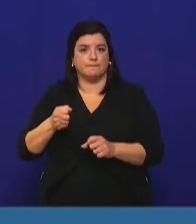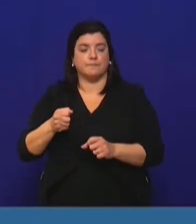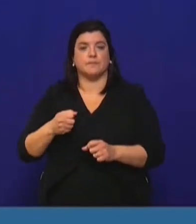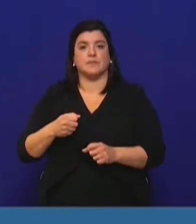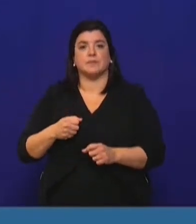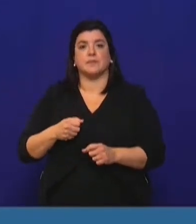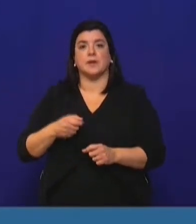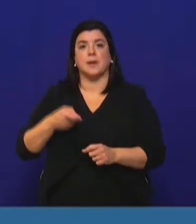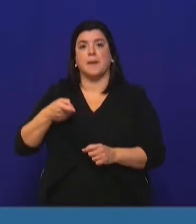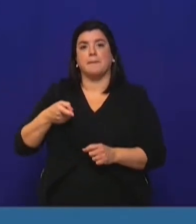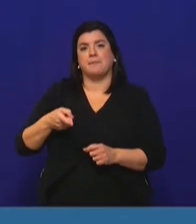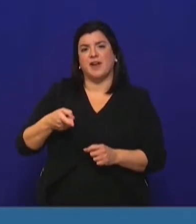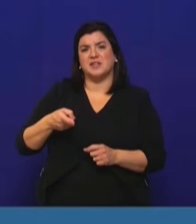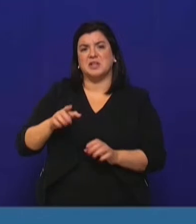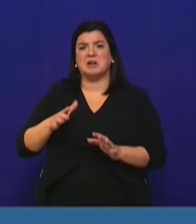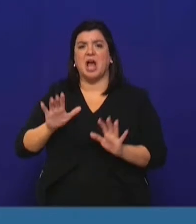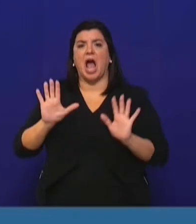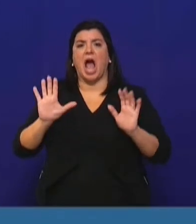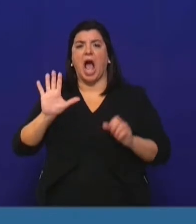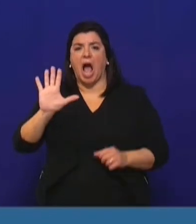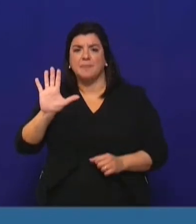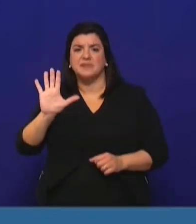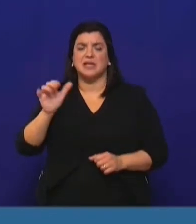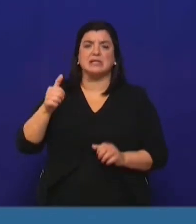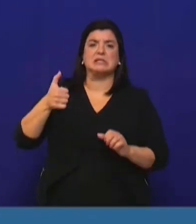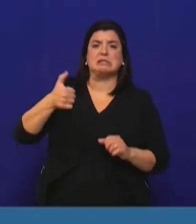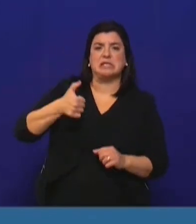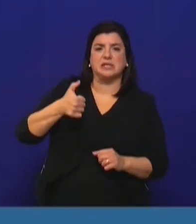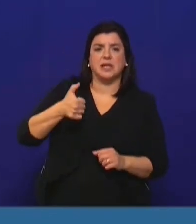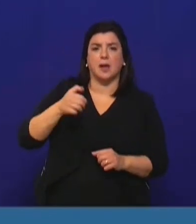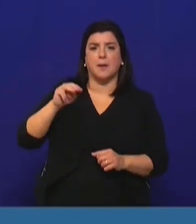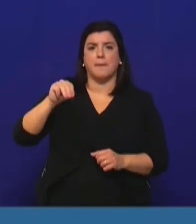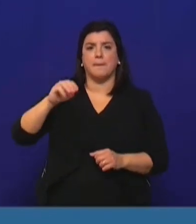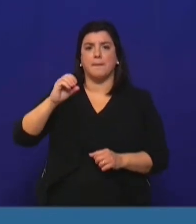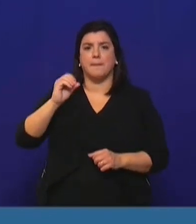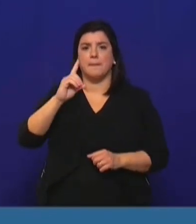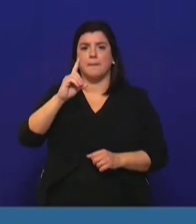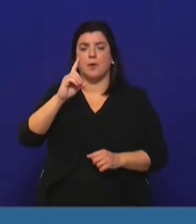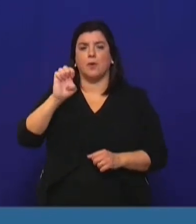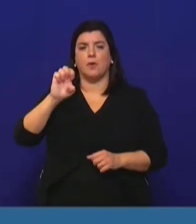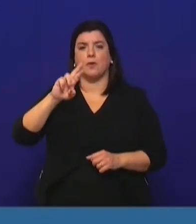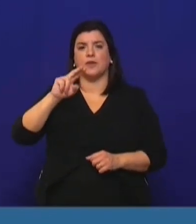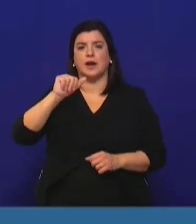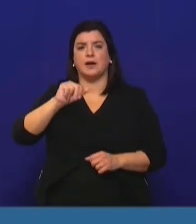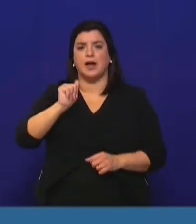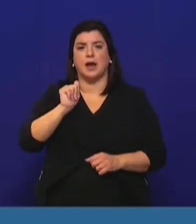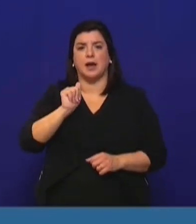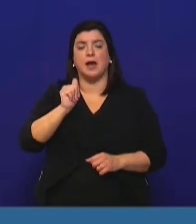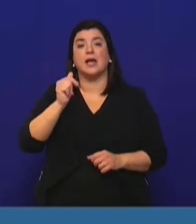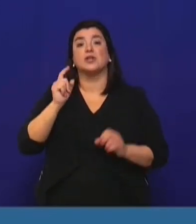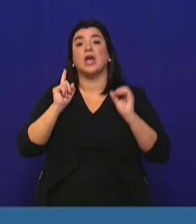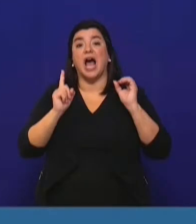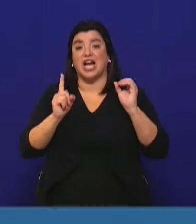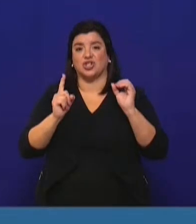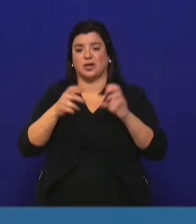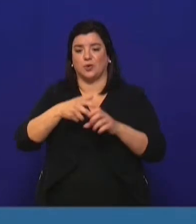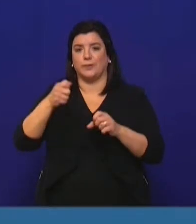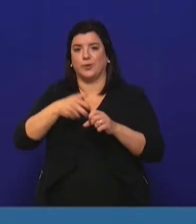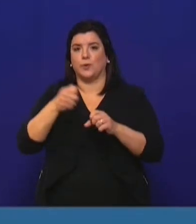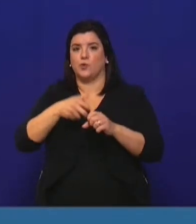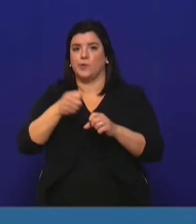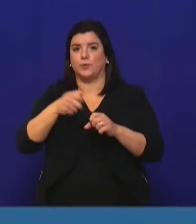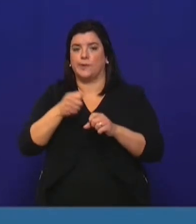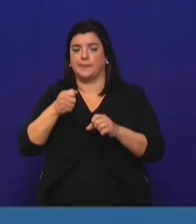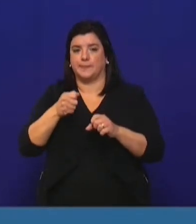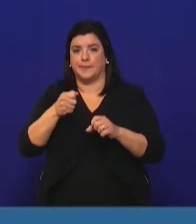bejn 5 u 6 dozi u tal-Moderna toħroġ 10 dozi. U allura aħna qegħdin attenti ħafna biex nkun nistgħu